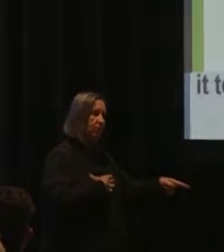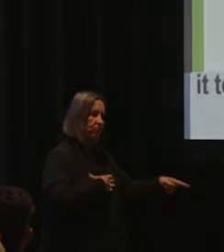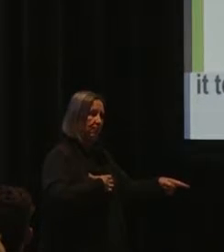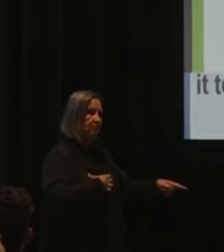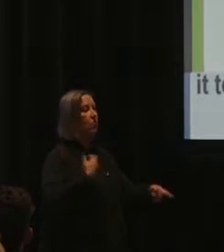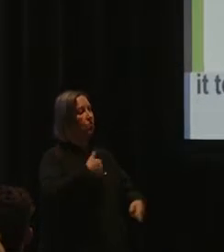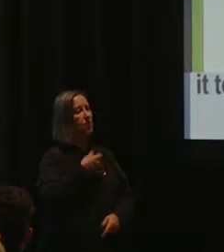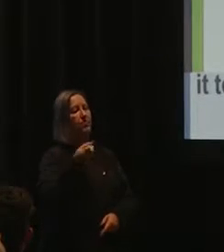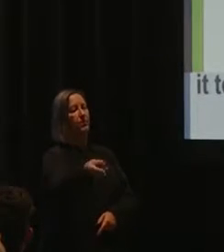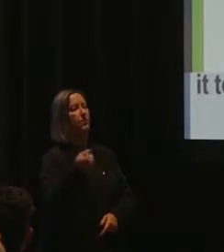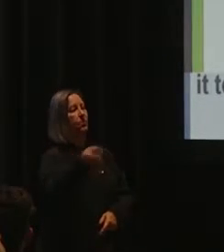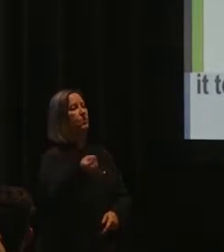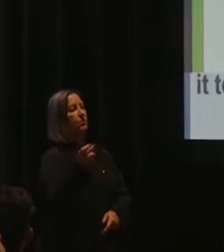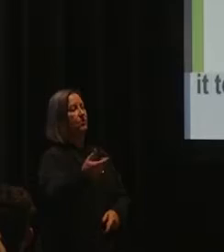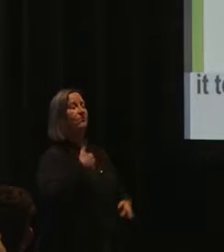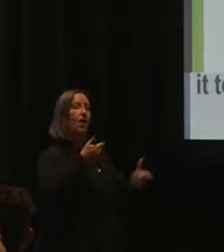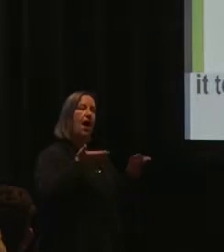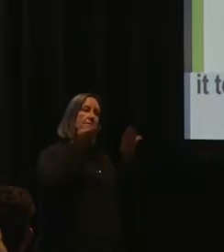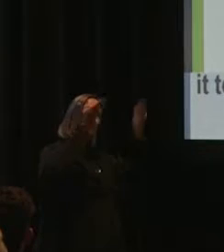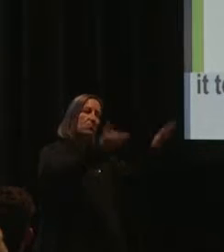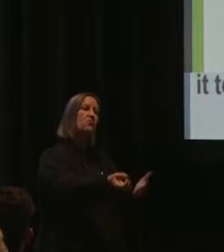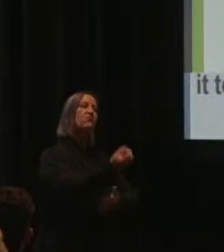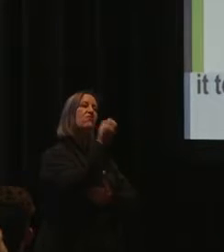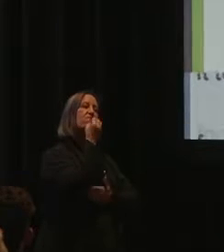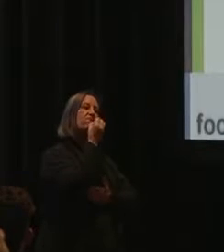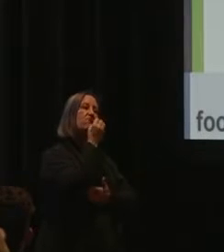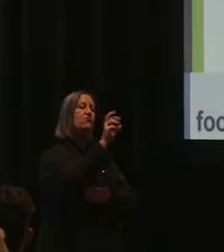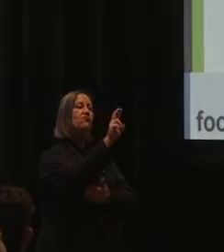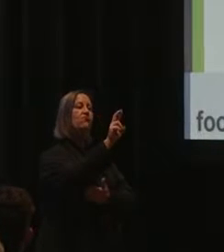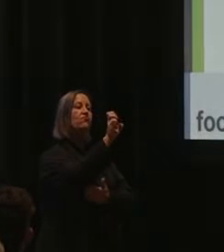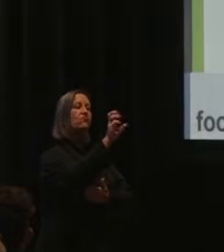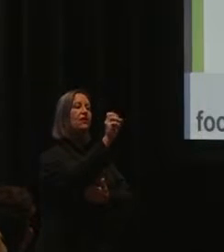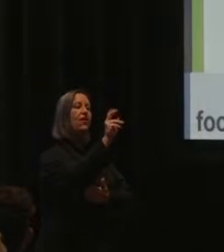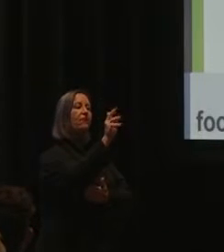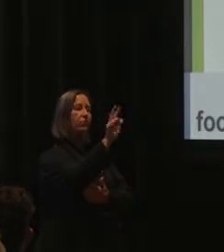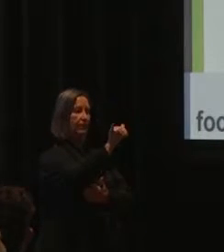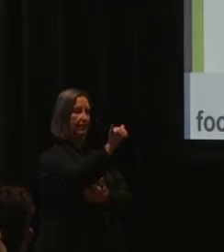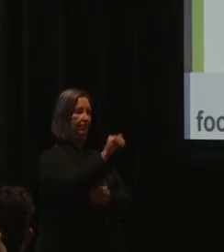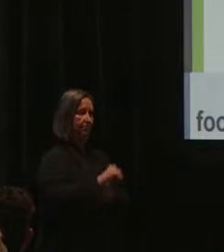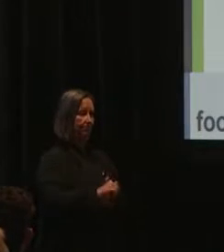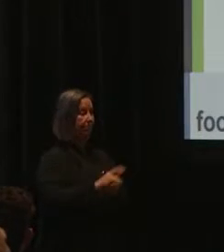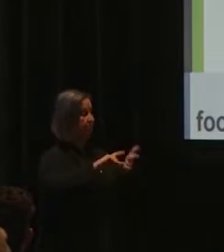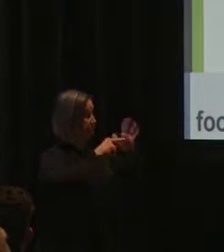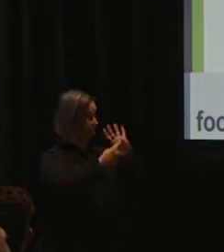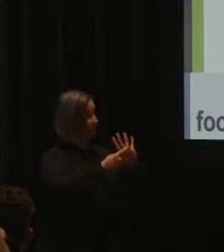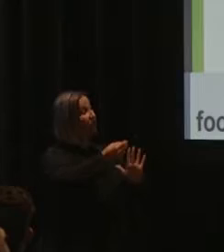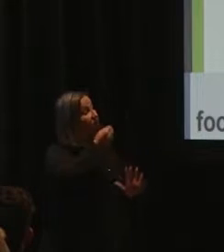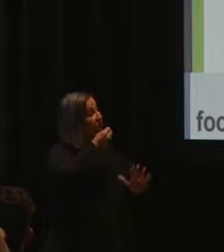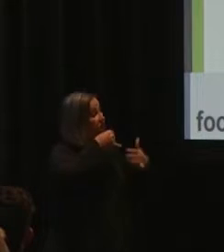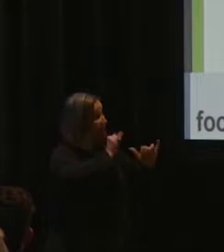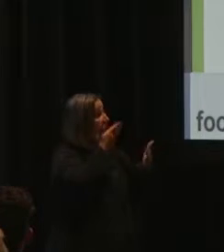I'm proposing is food recovery. And food recovery is the collection of wholesome food